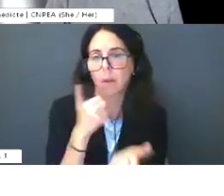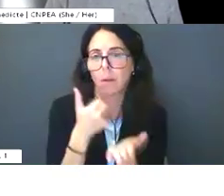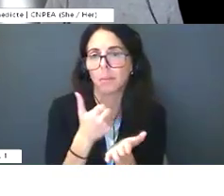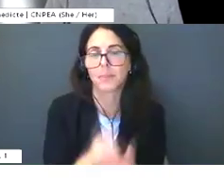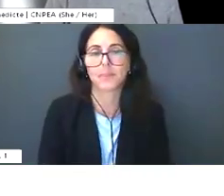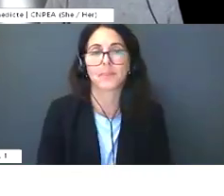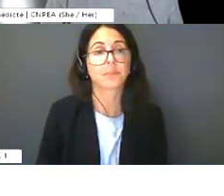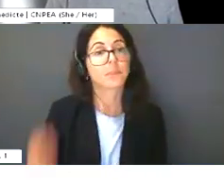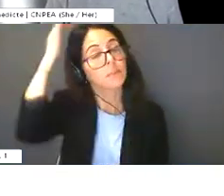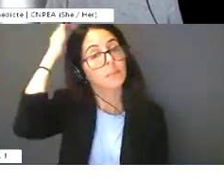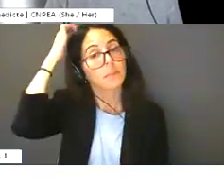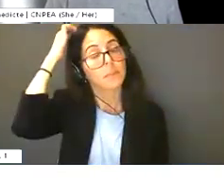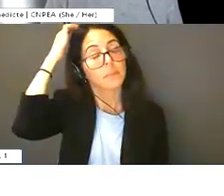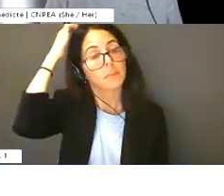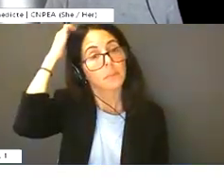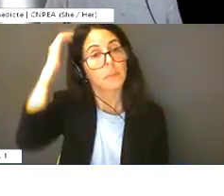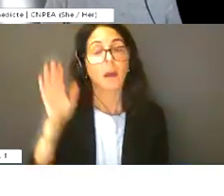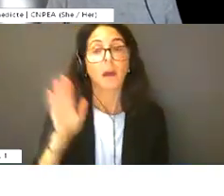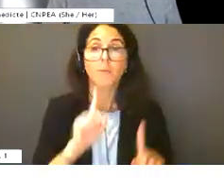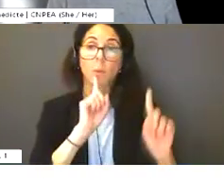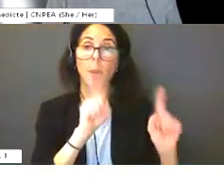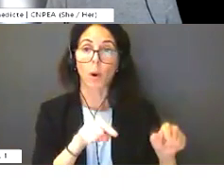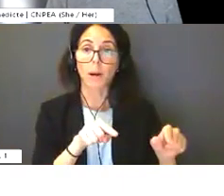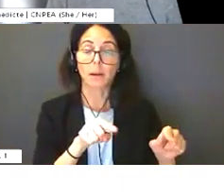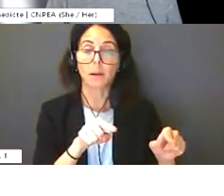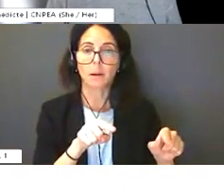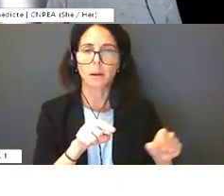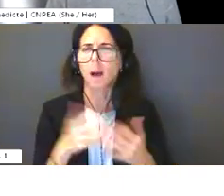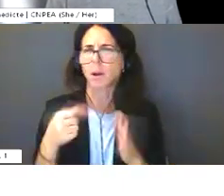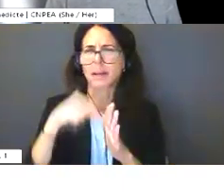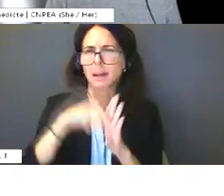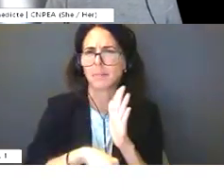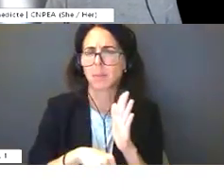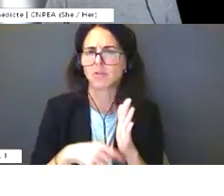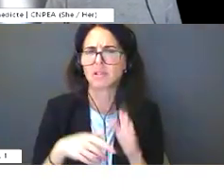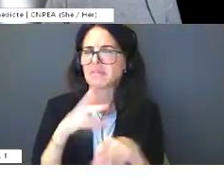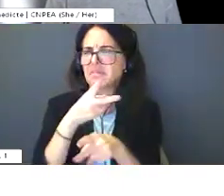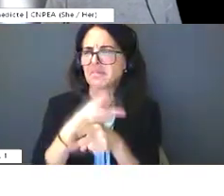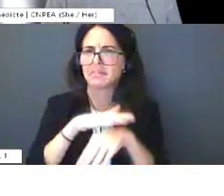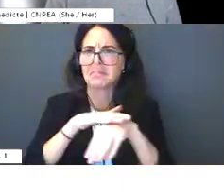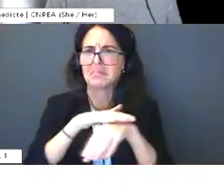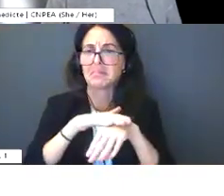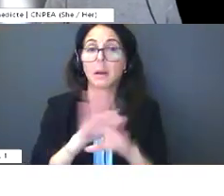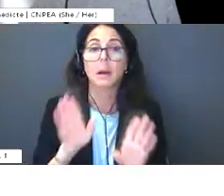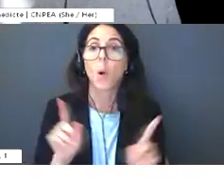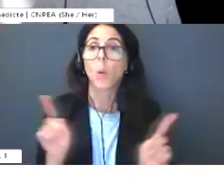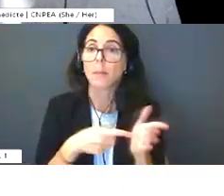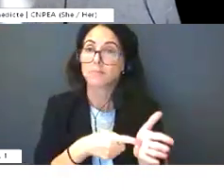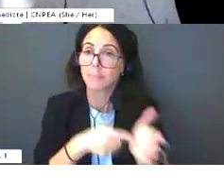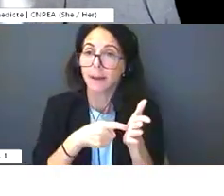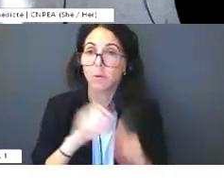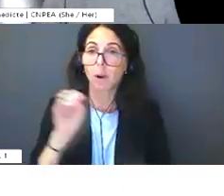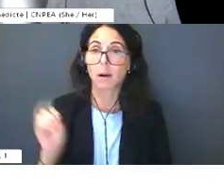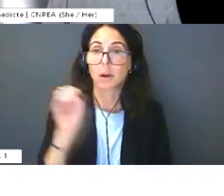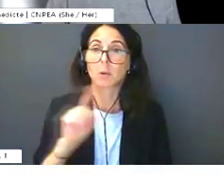So just briefly, for reporting purposes, not to get deep into it because we don't have time, but the only place that it's mandatory within Ontario